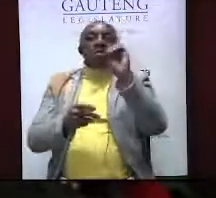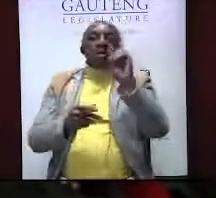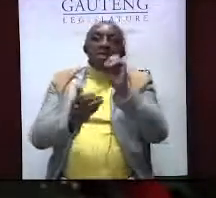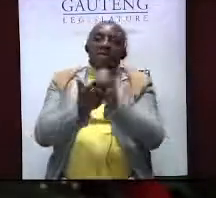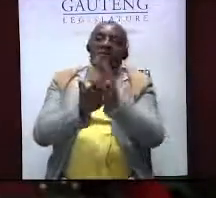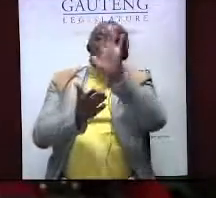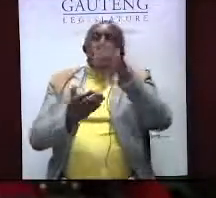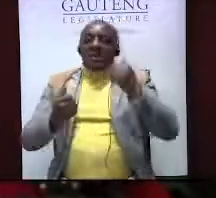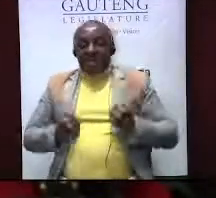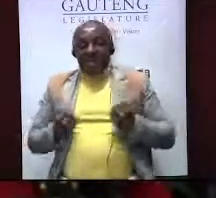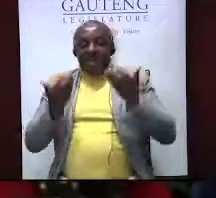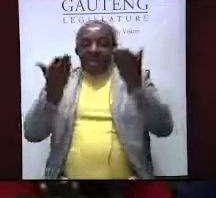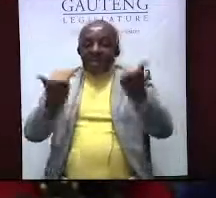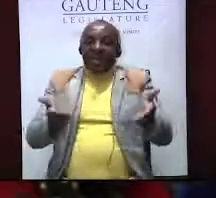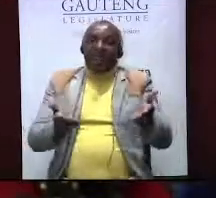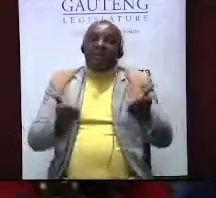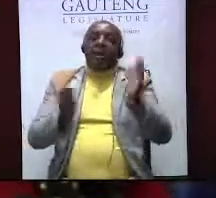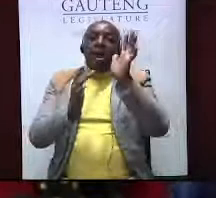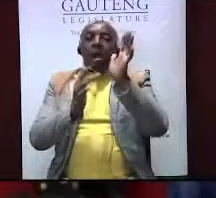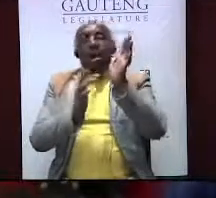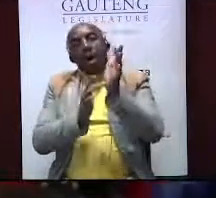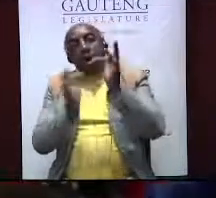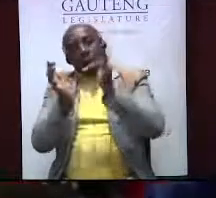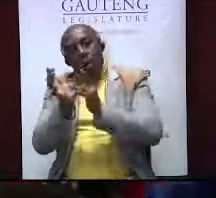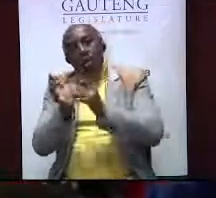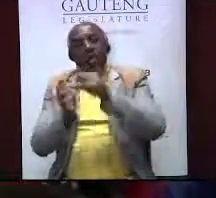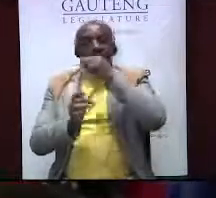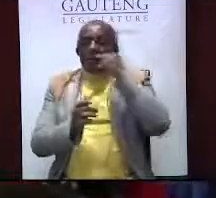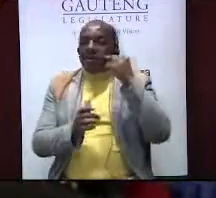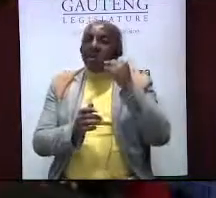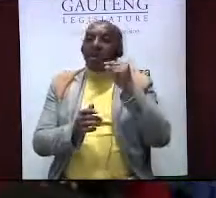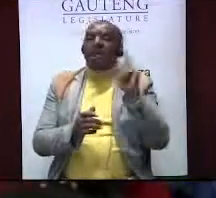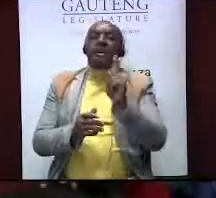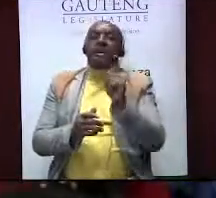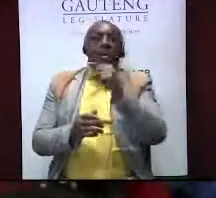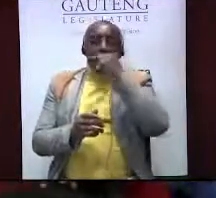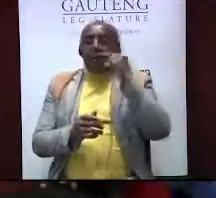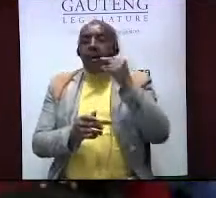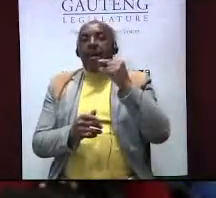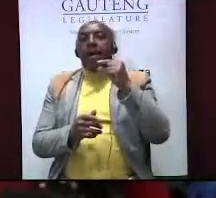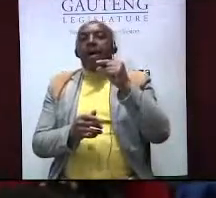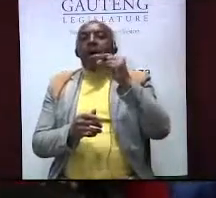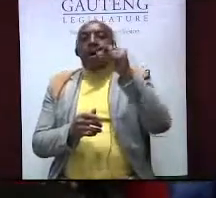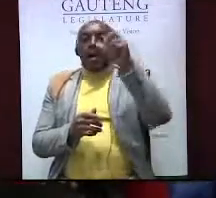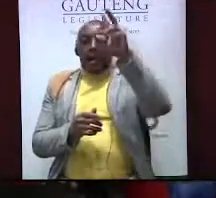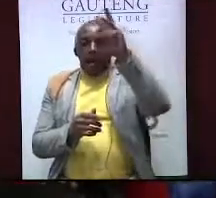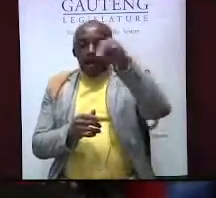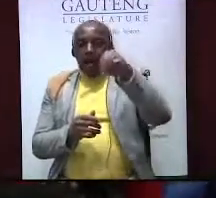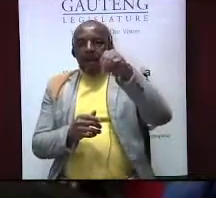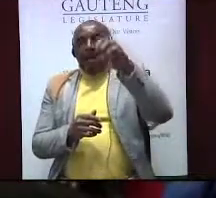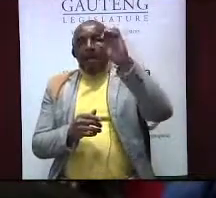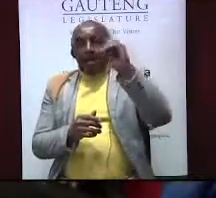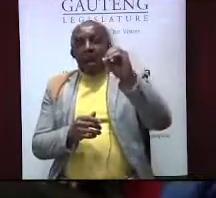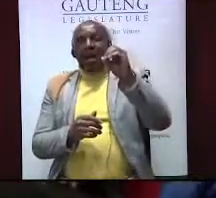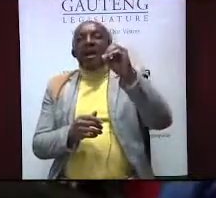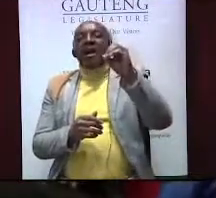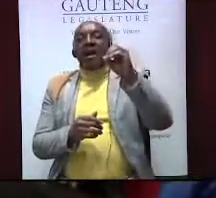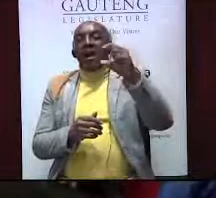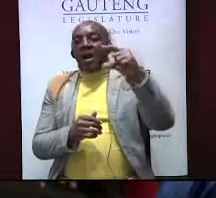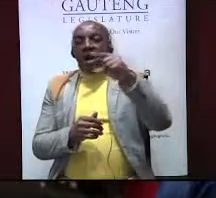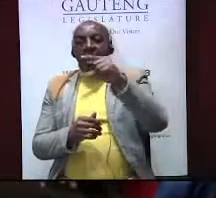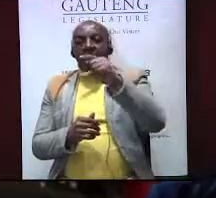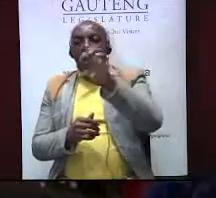2015. I served God under the guidance of Chaplain Memanga. I did school